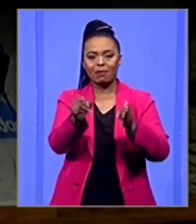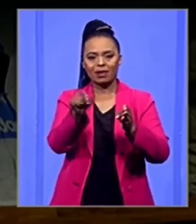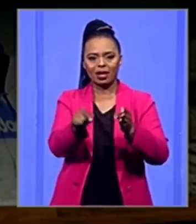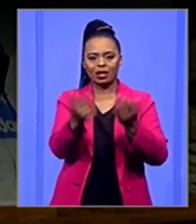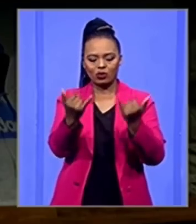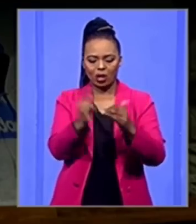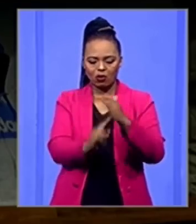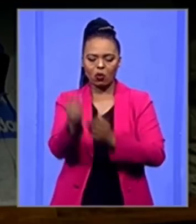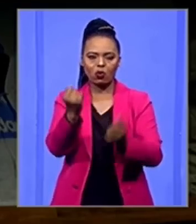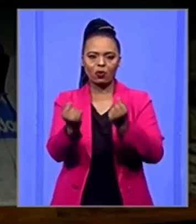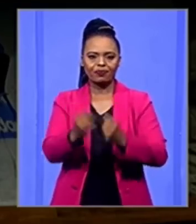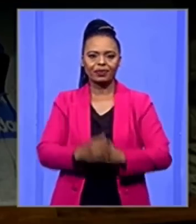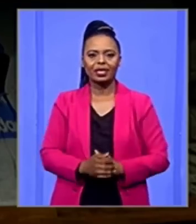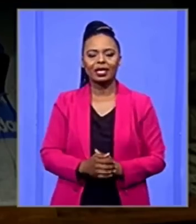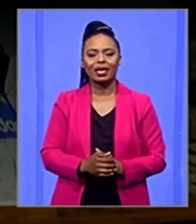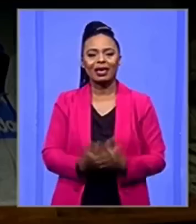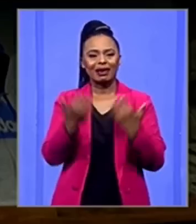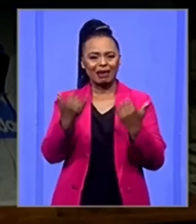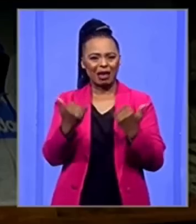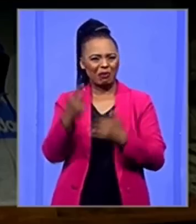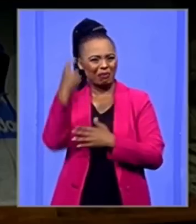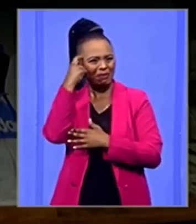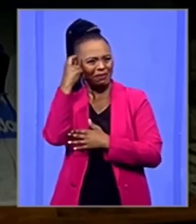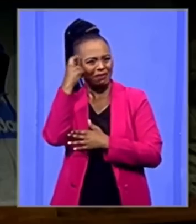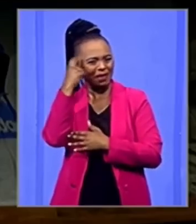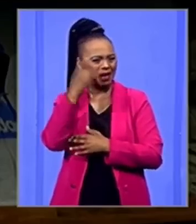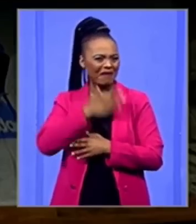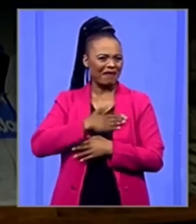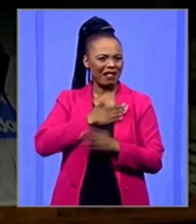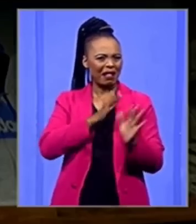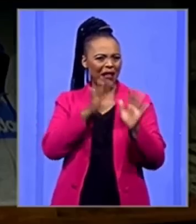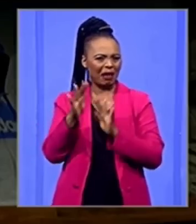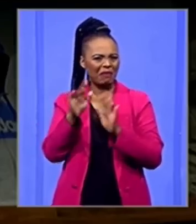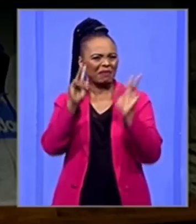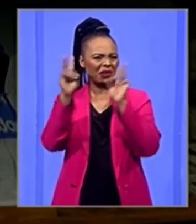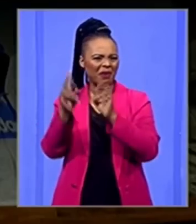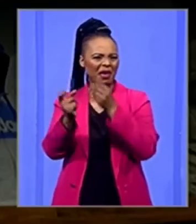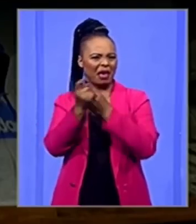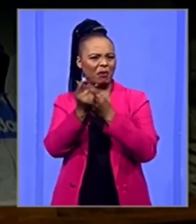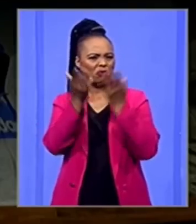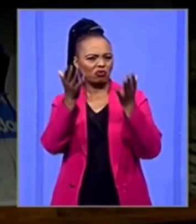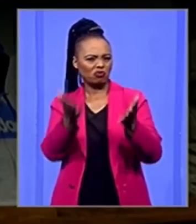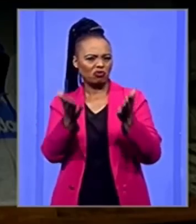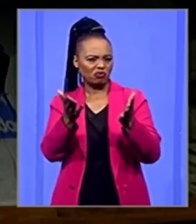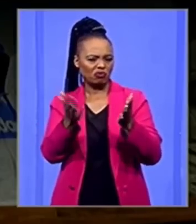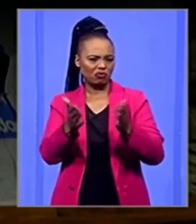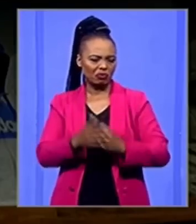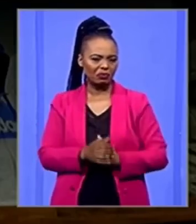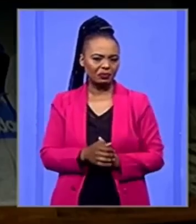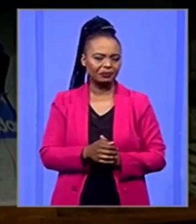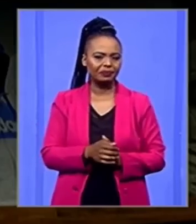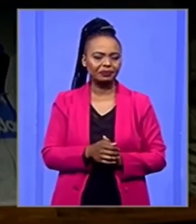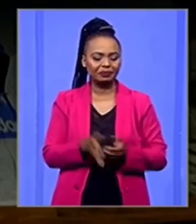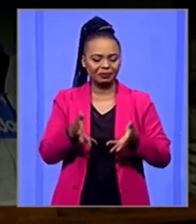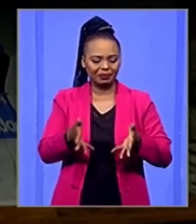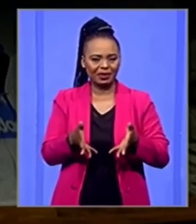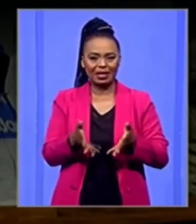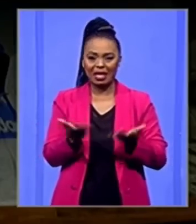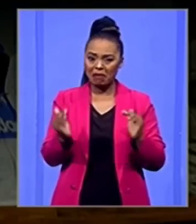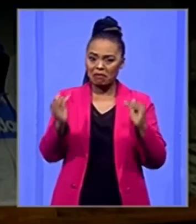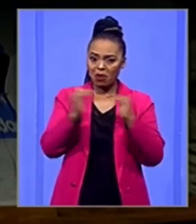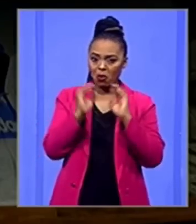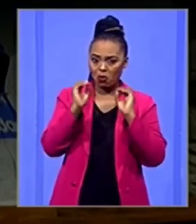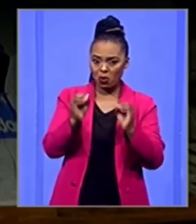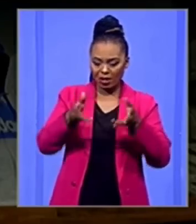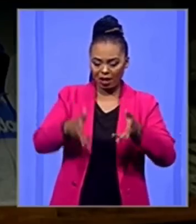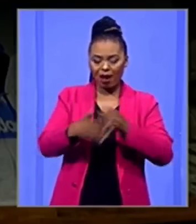na kgatelopelo ye e go fa kholofelo e kakang go ditirelo tša tshepedišo ya toka ka nageng le gona